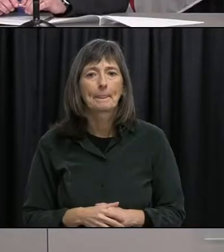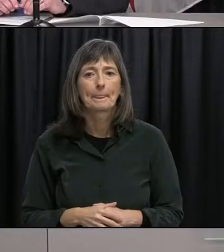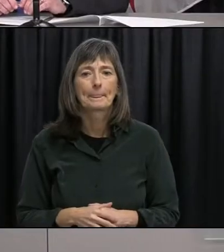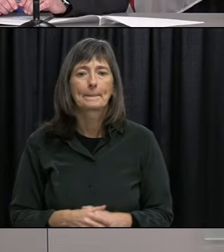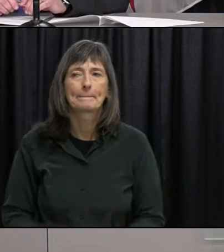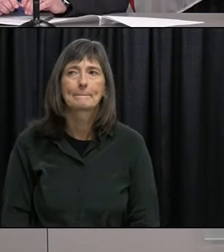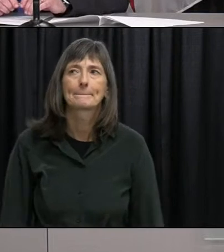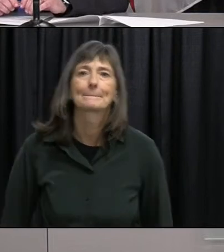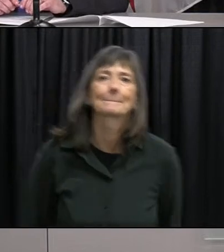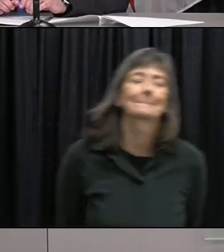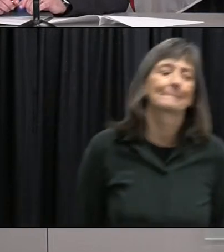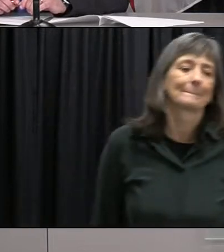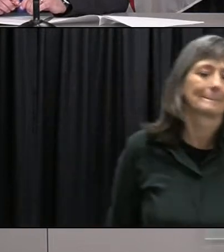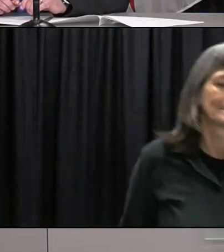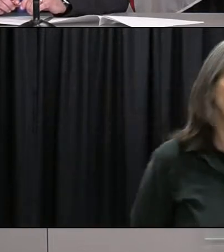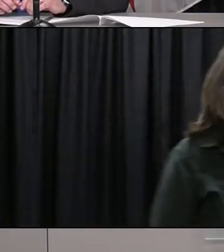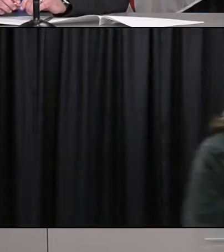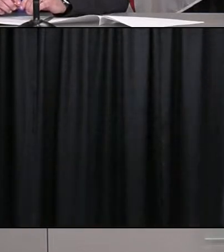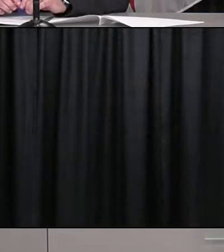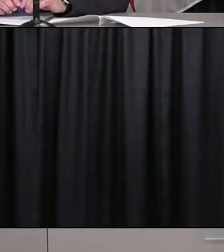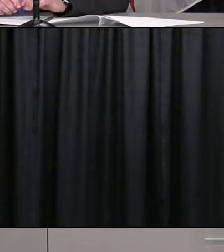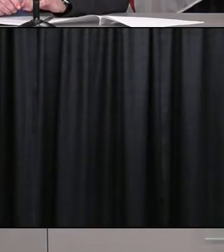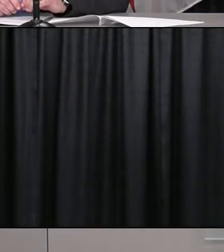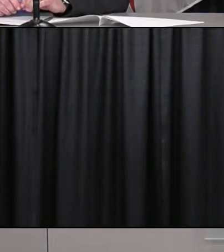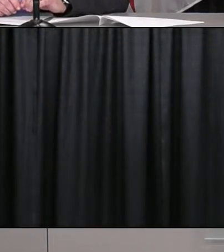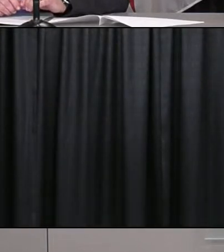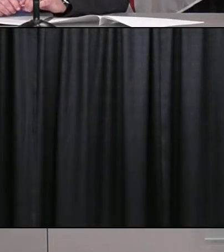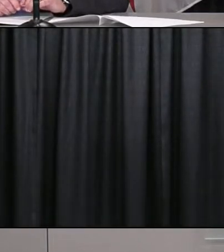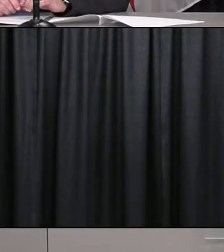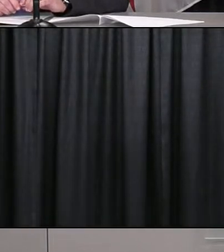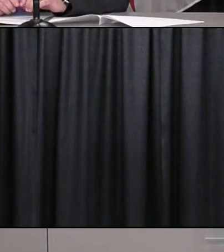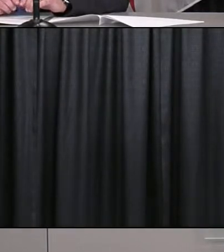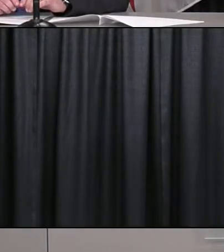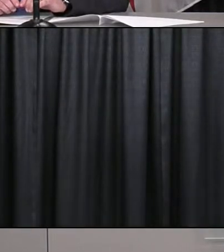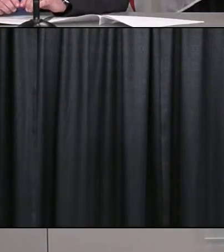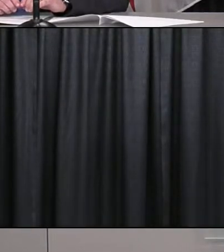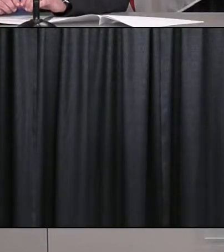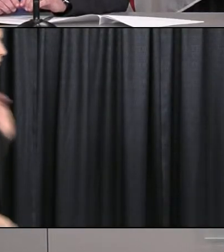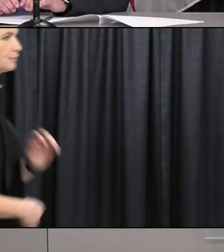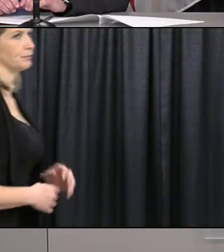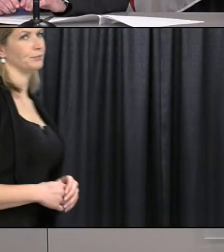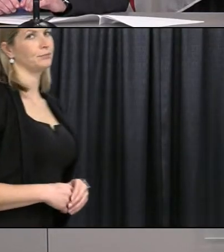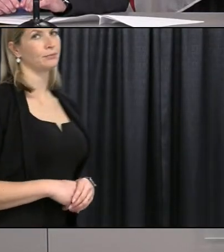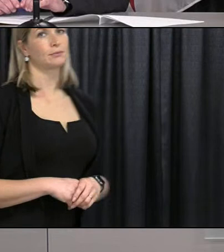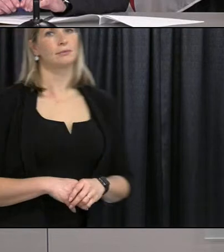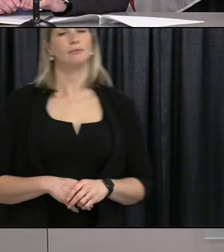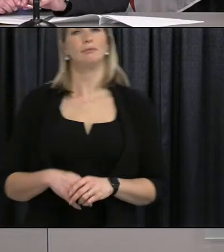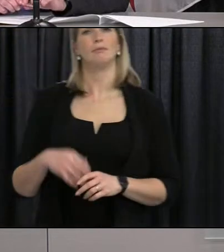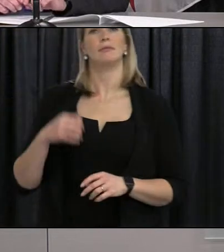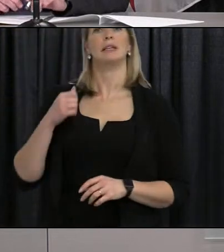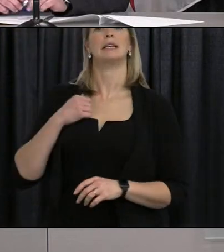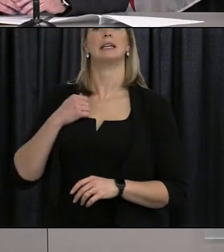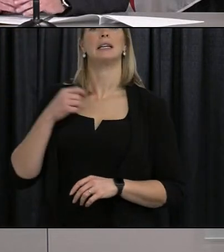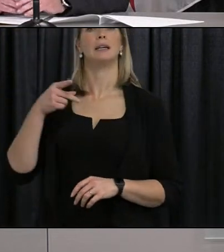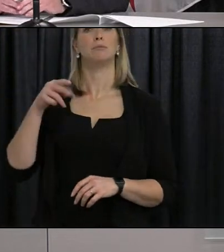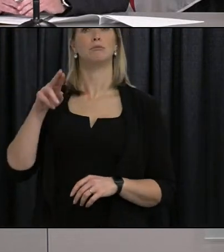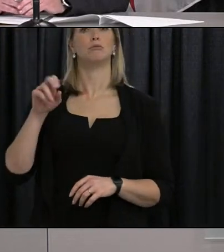Thank you. Our next questions are from Sarah Smelly of the Canadian Press. Please go ahead.